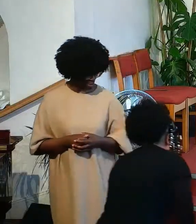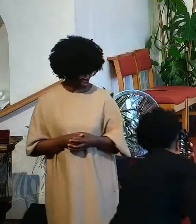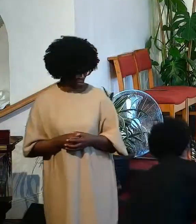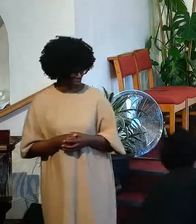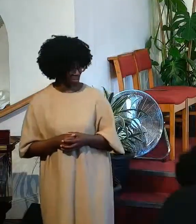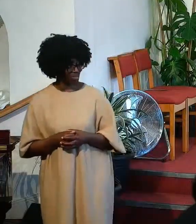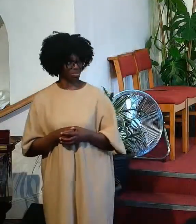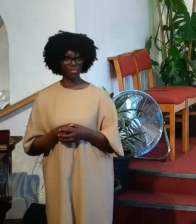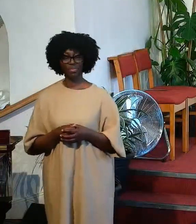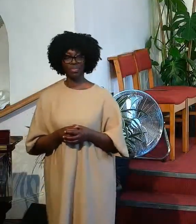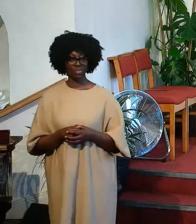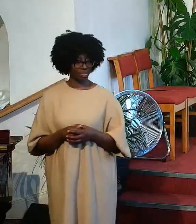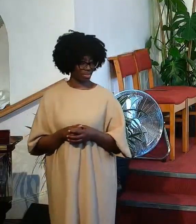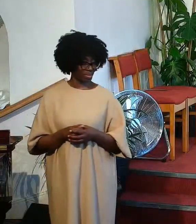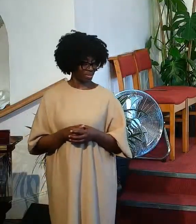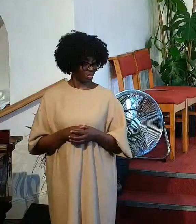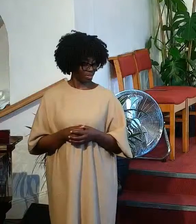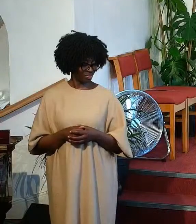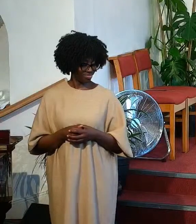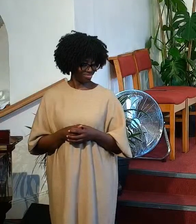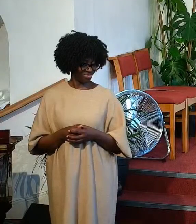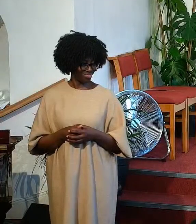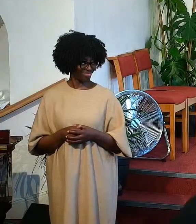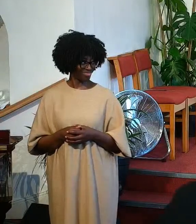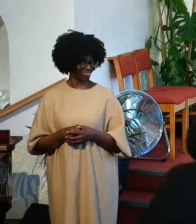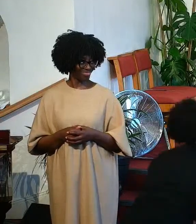Okay. I'm breaking out the house, am I?